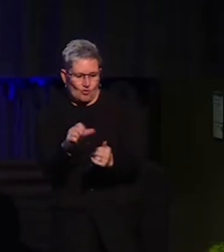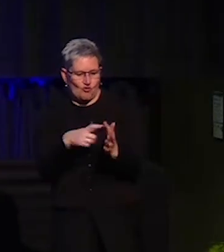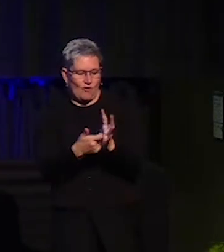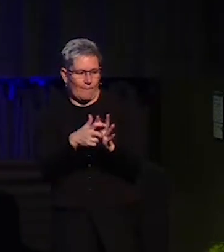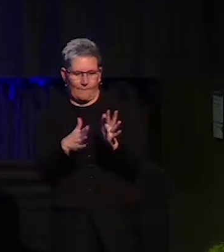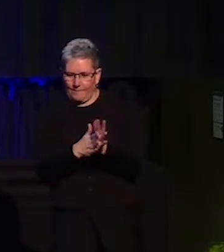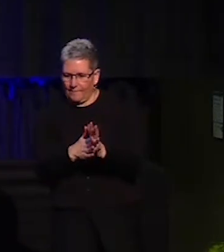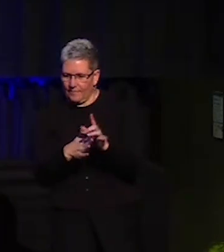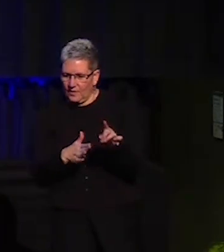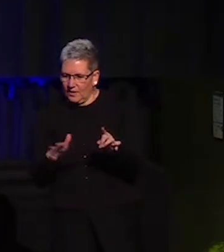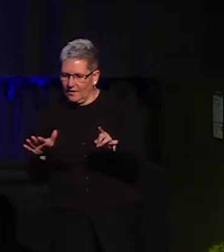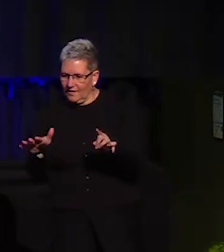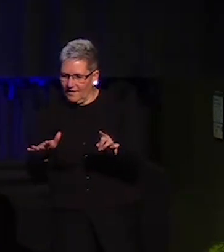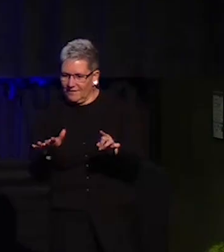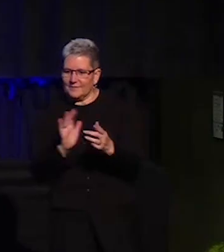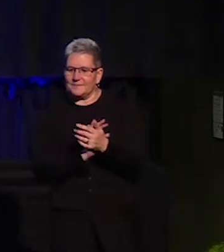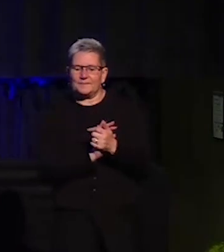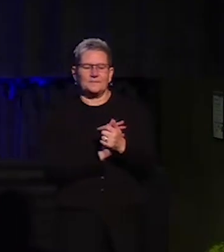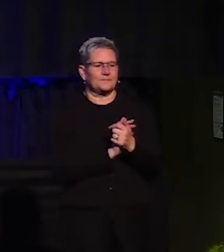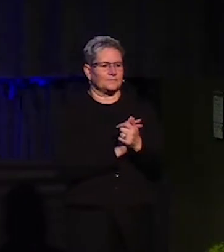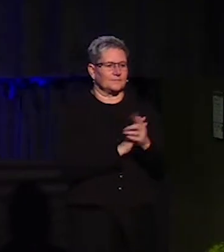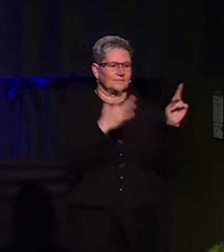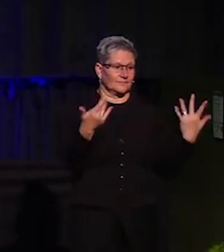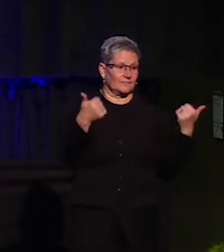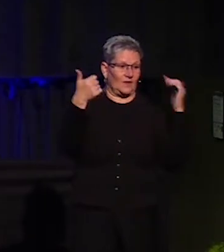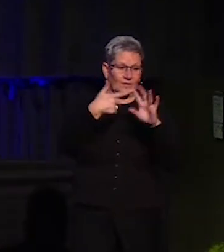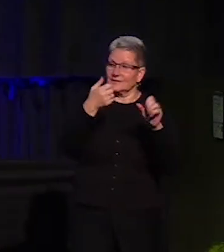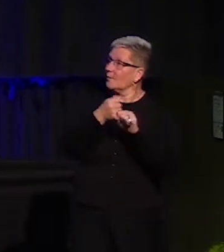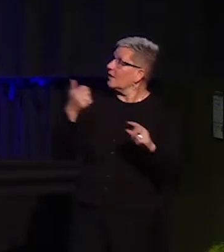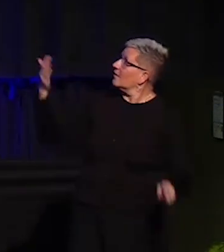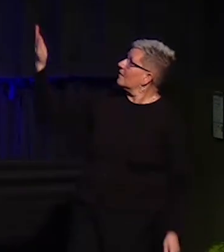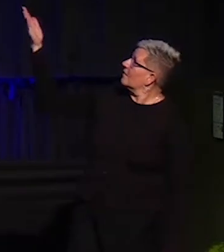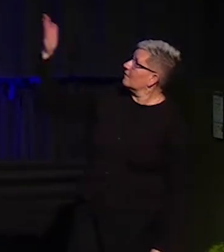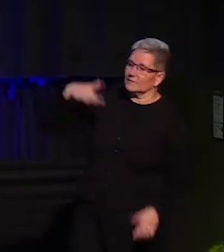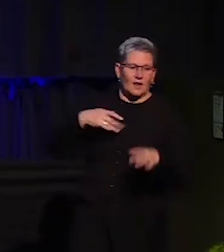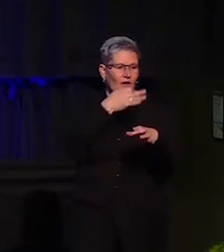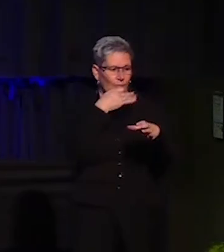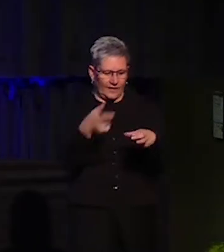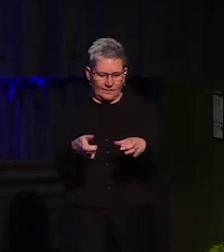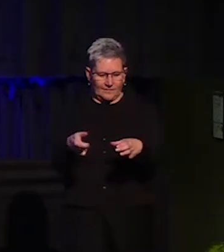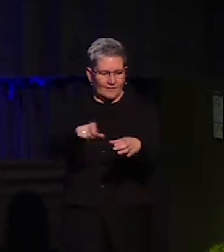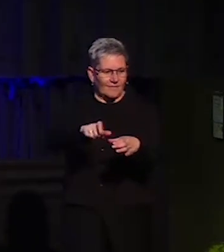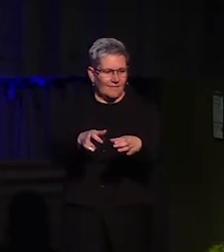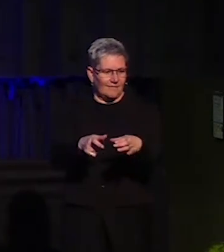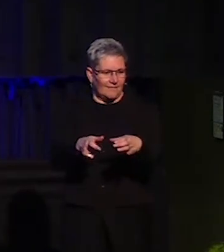We're changing slides, apparently. Here is an example of vanilla essence.